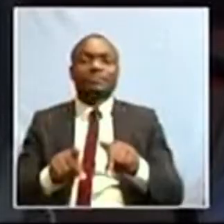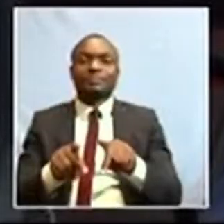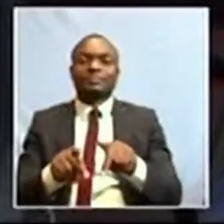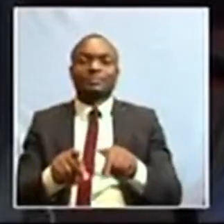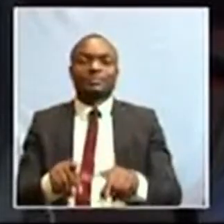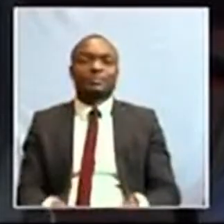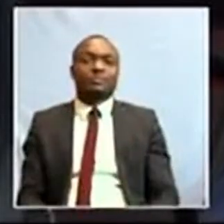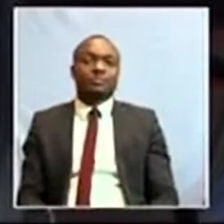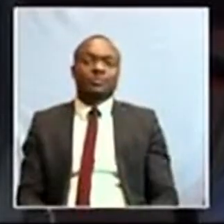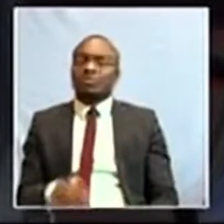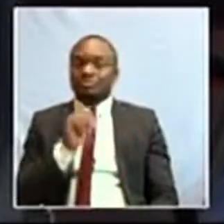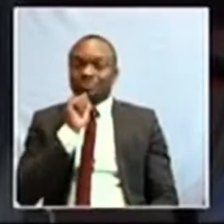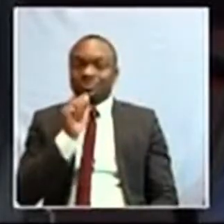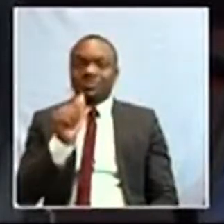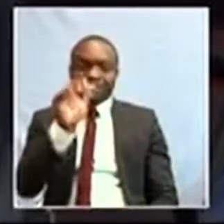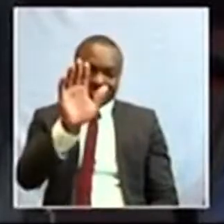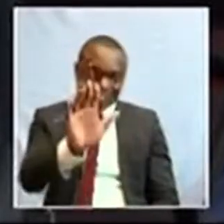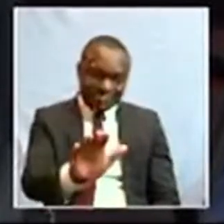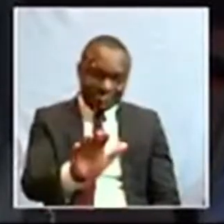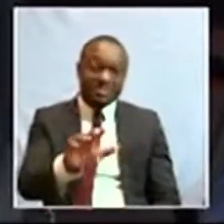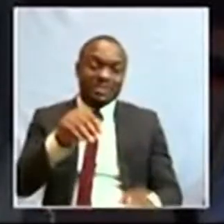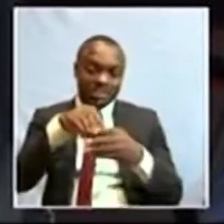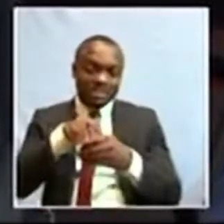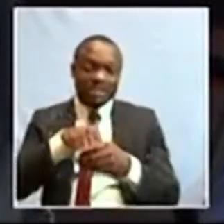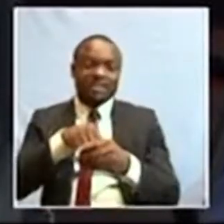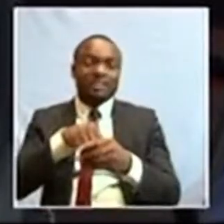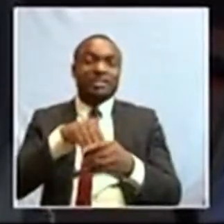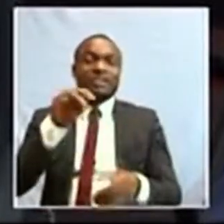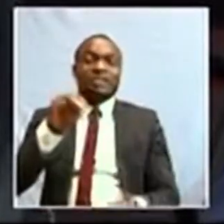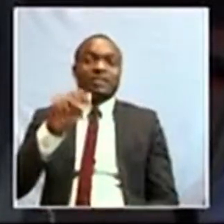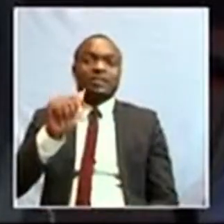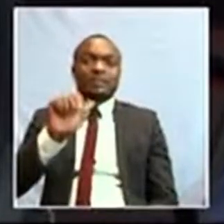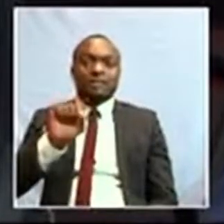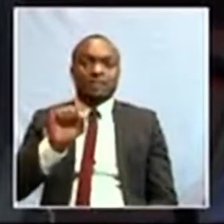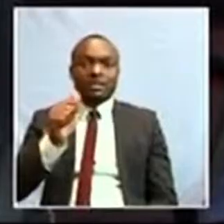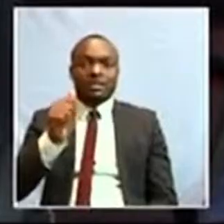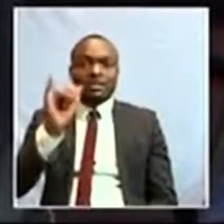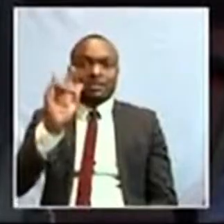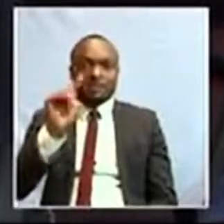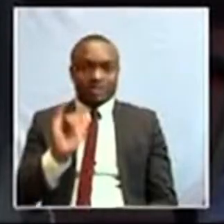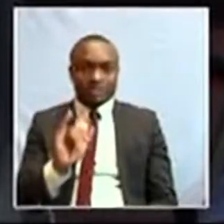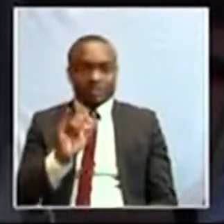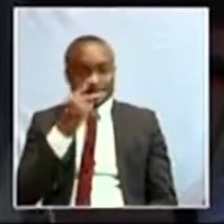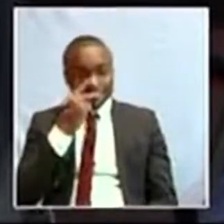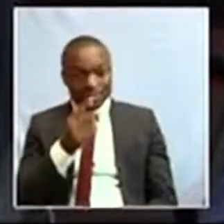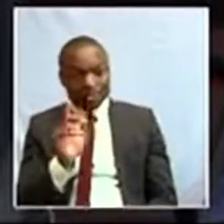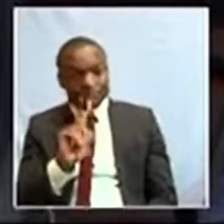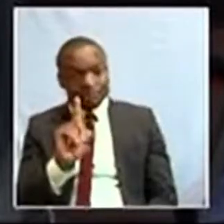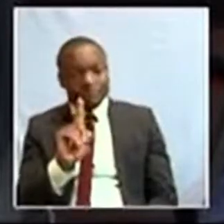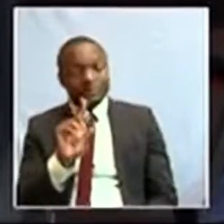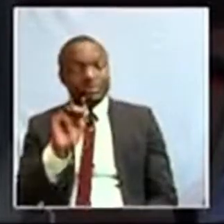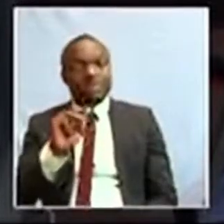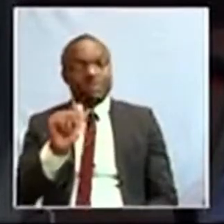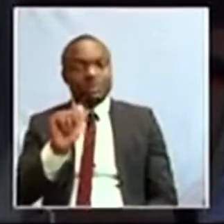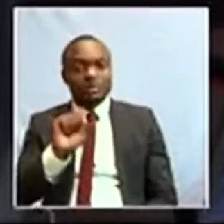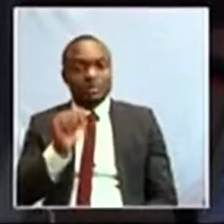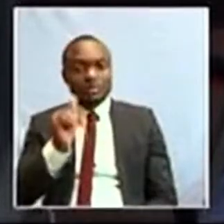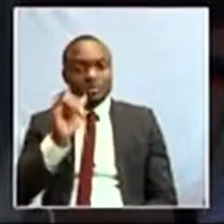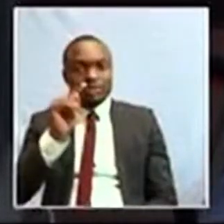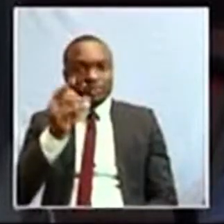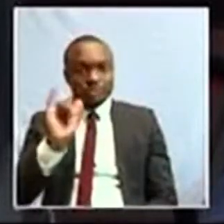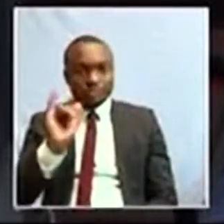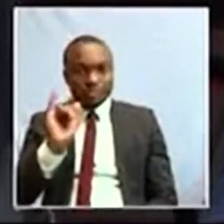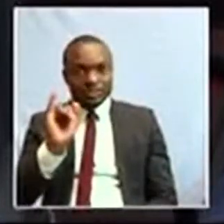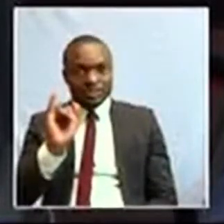like it does not exist under Masaiti Council. And when you look at where Masaiti Council, the offices